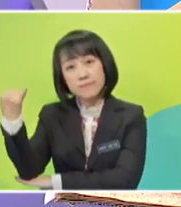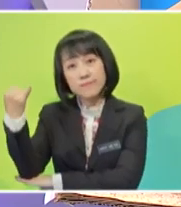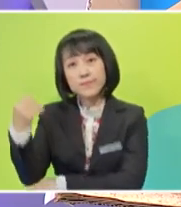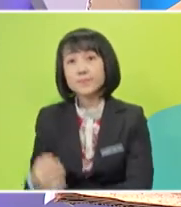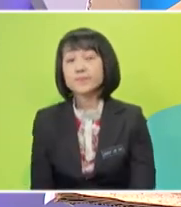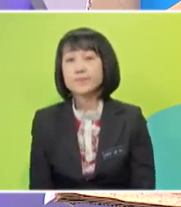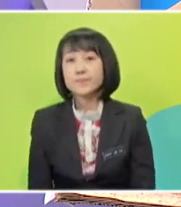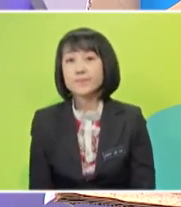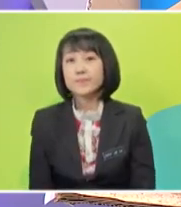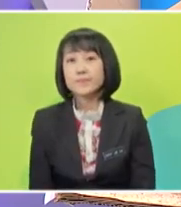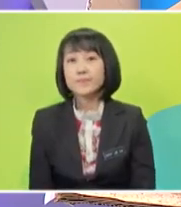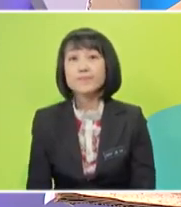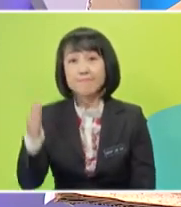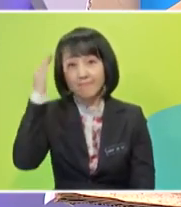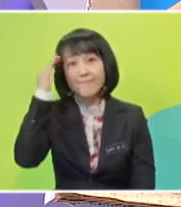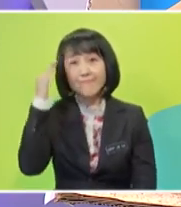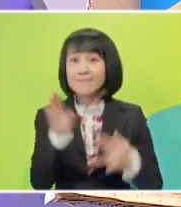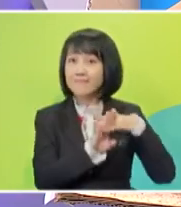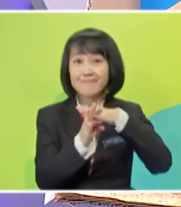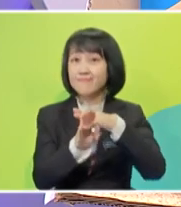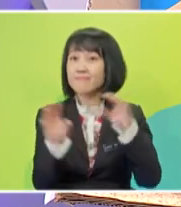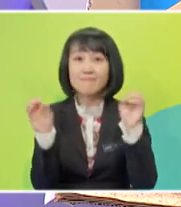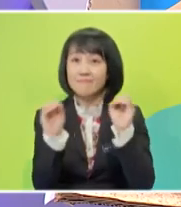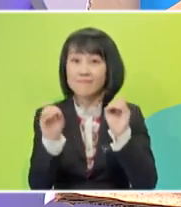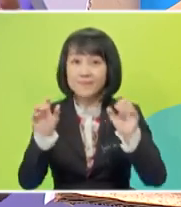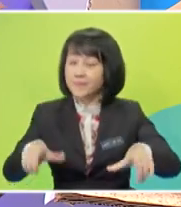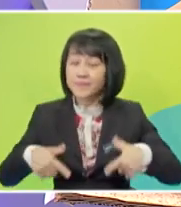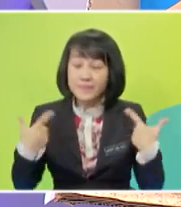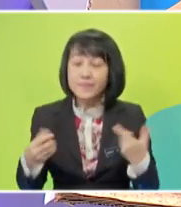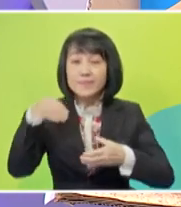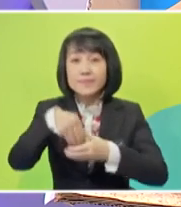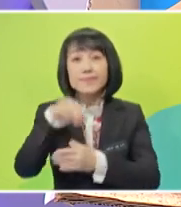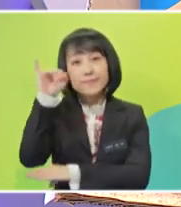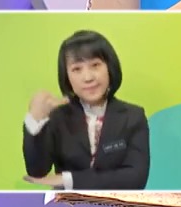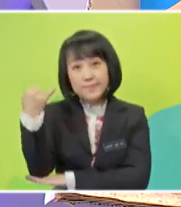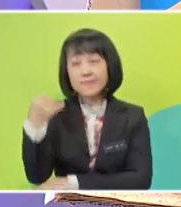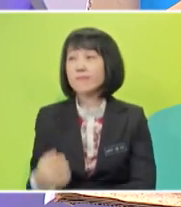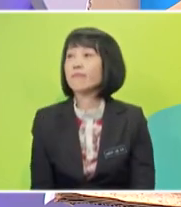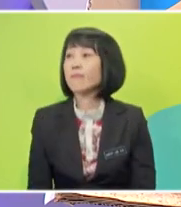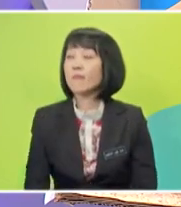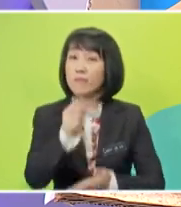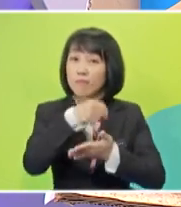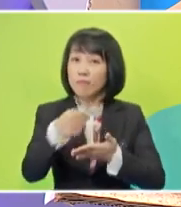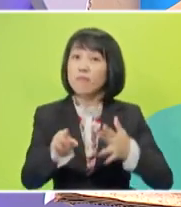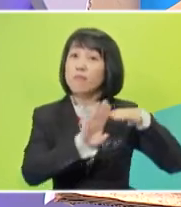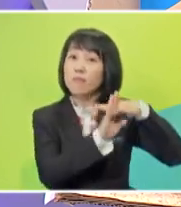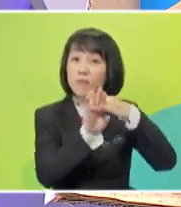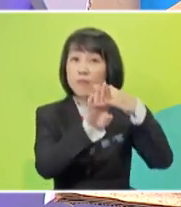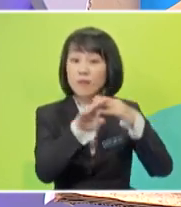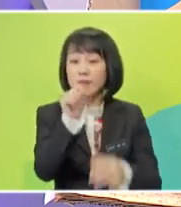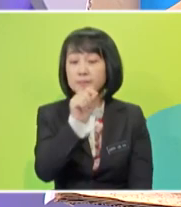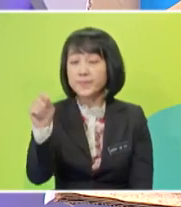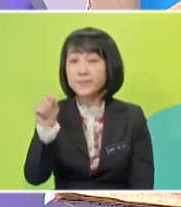all know that the shark doesn't live in the jungle. So what you can do, pupils, you write down shark dash and the